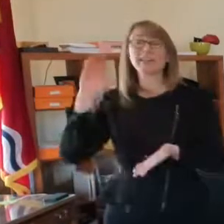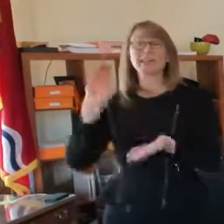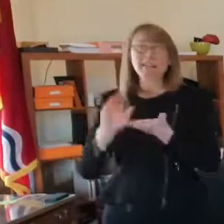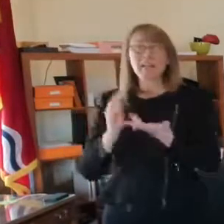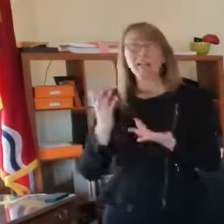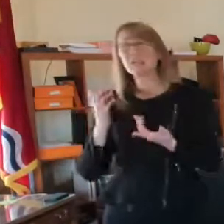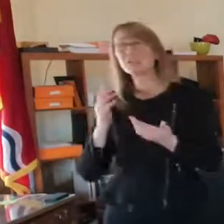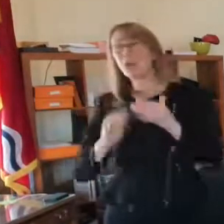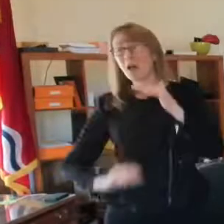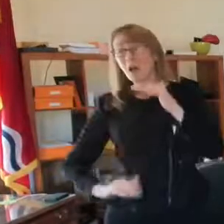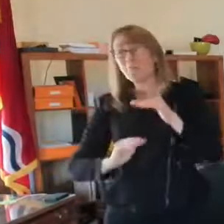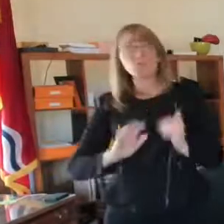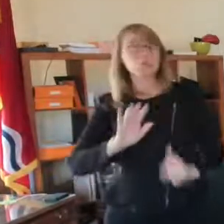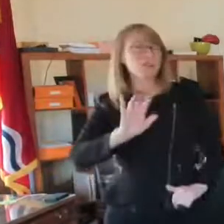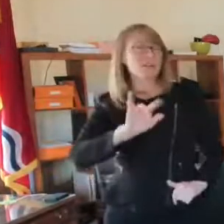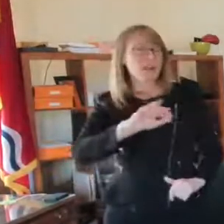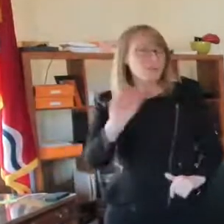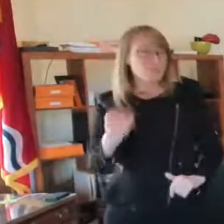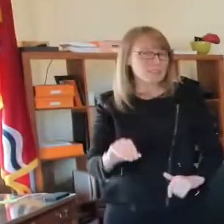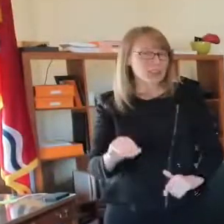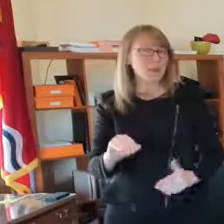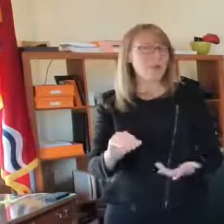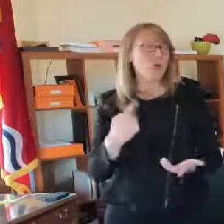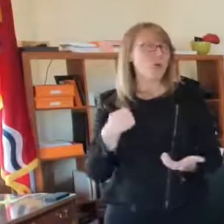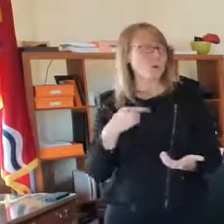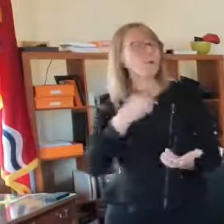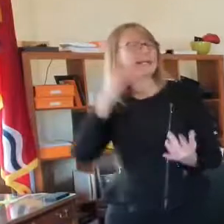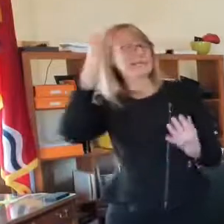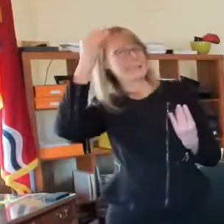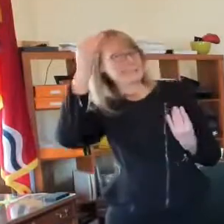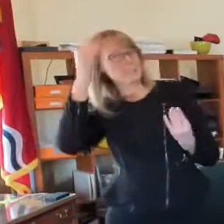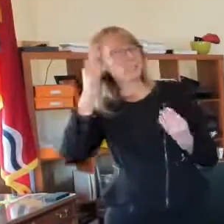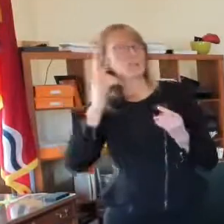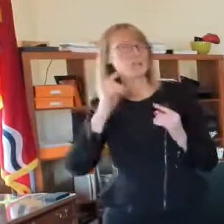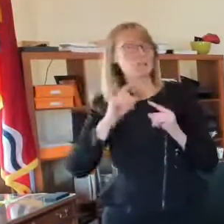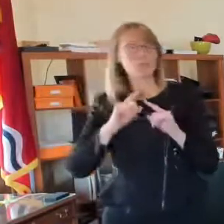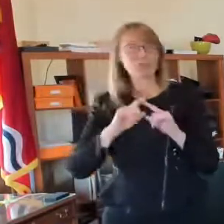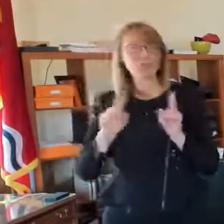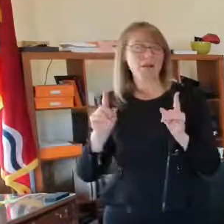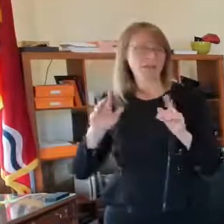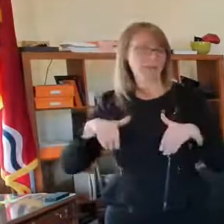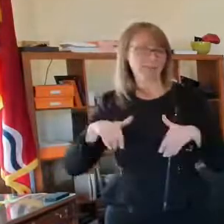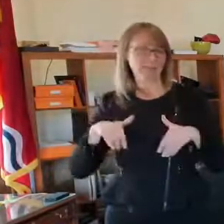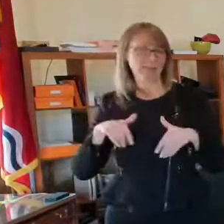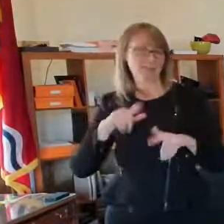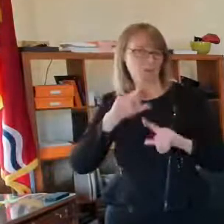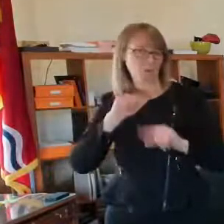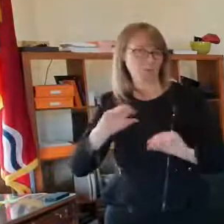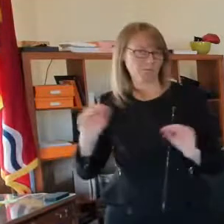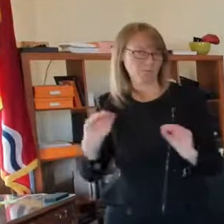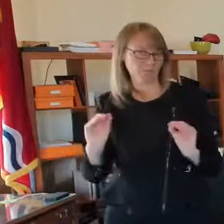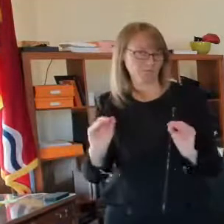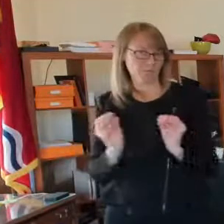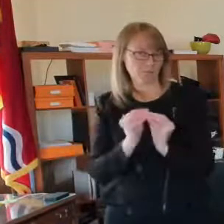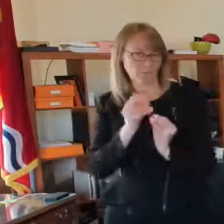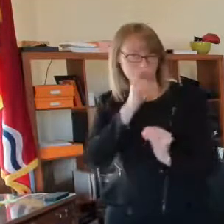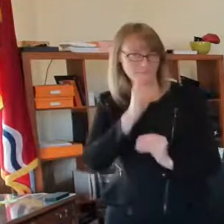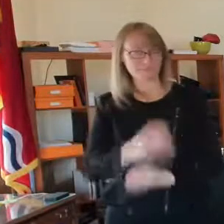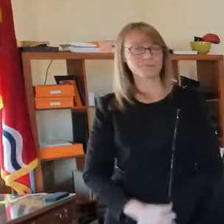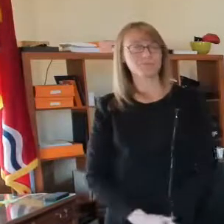So we're thinking about it. So a question on existing guidance and restrictions on what we already have.